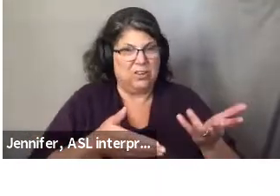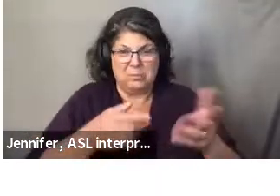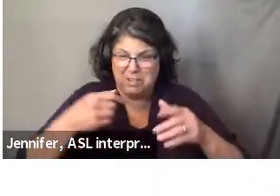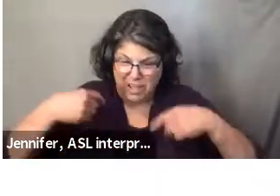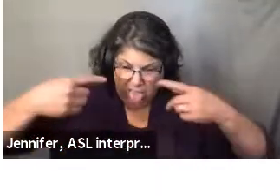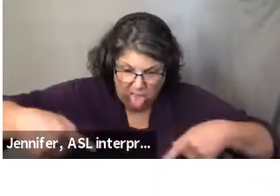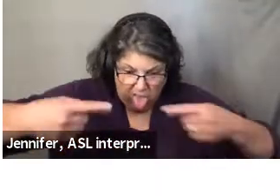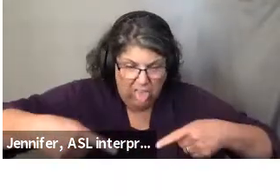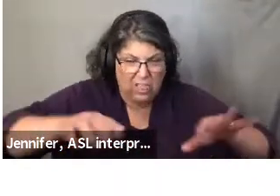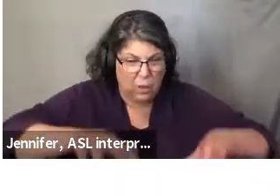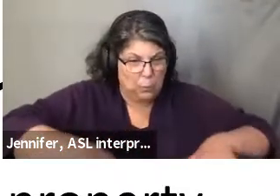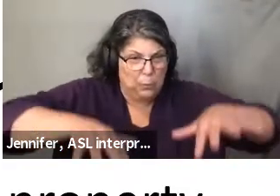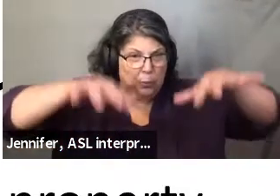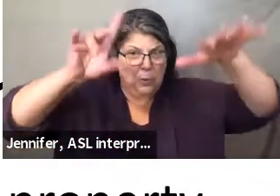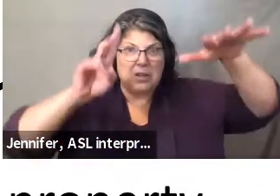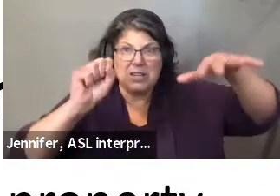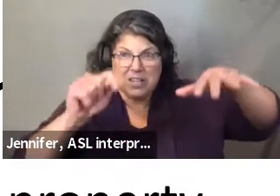dust.